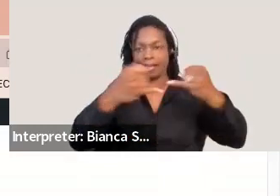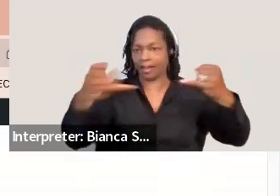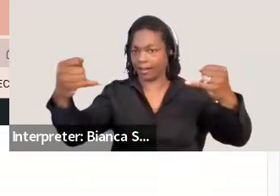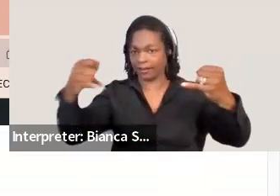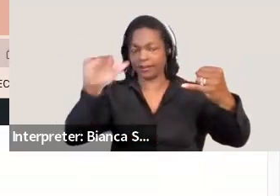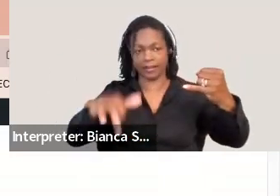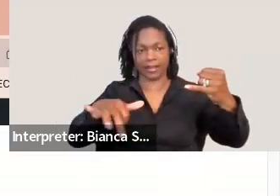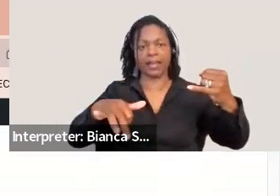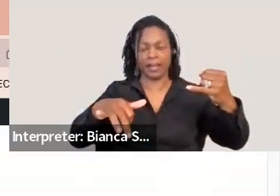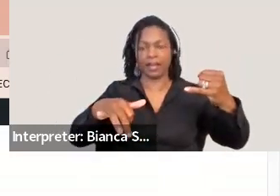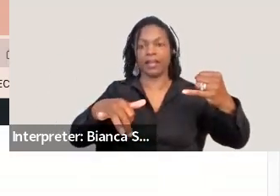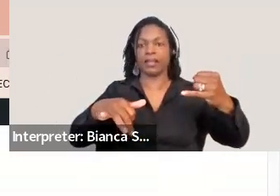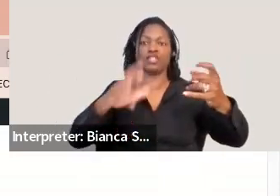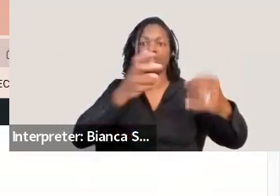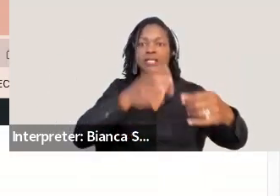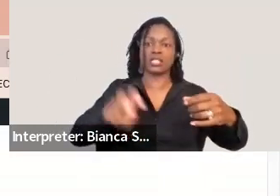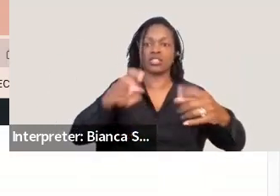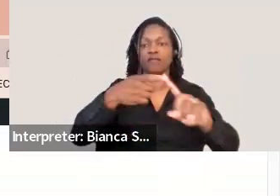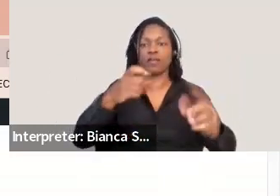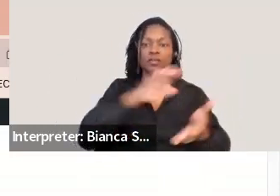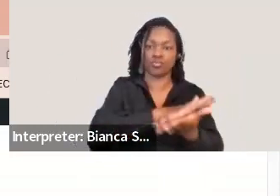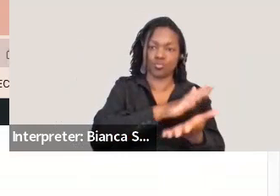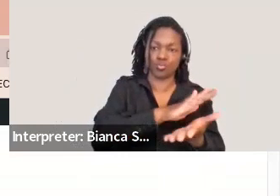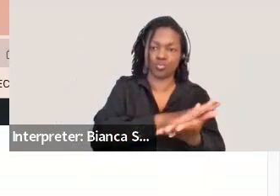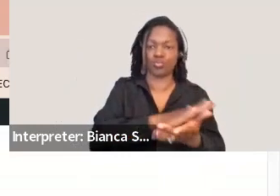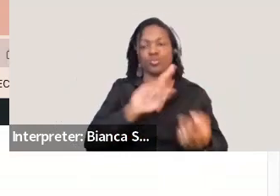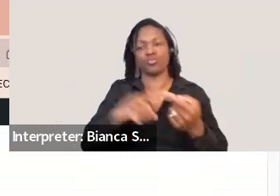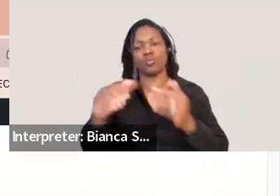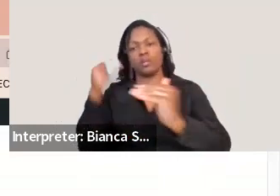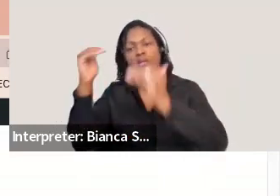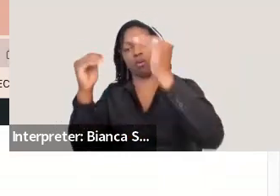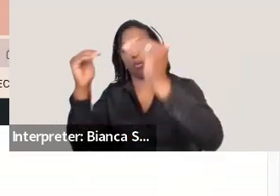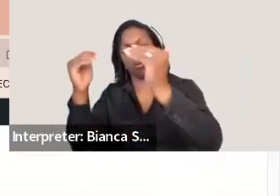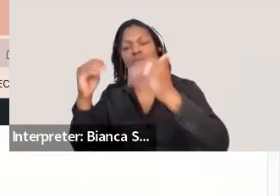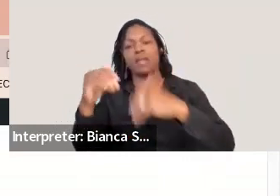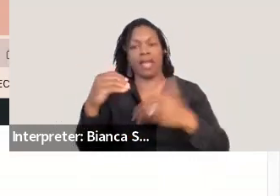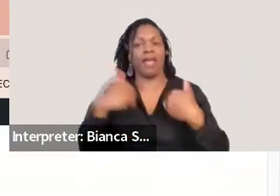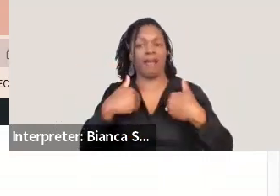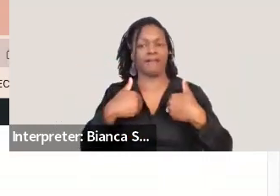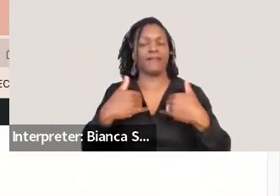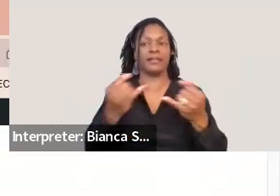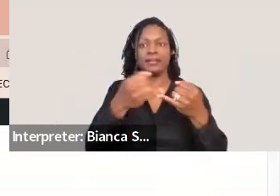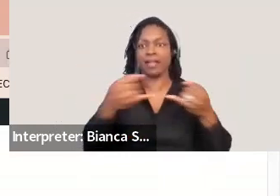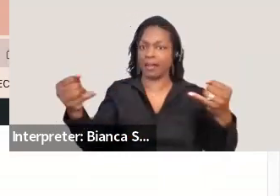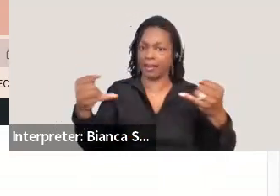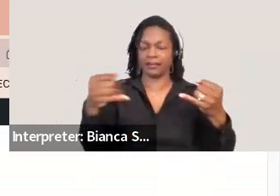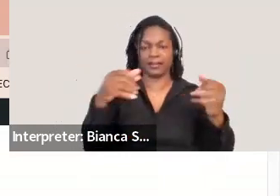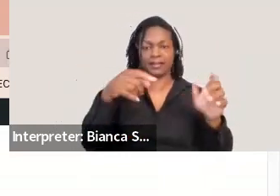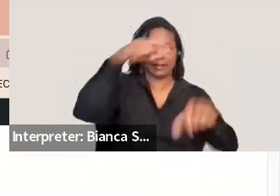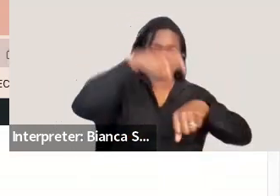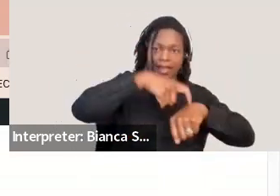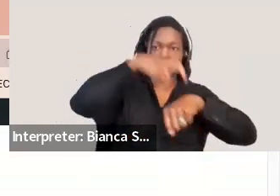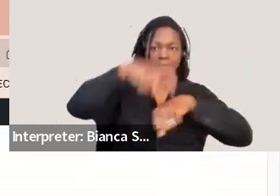school into adult life. And we also have a timeline for early childhood, you know, for when your child is born or when they